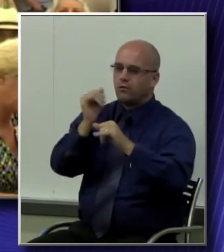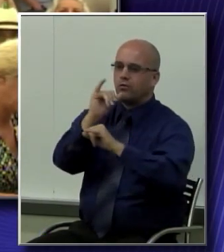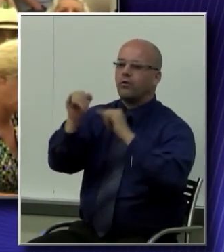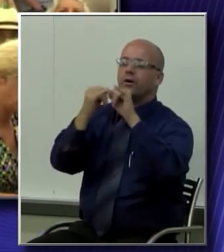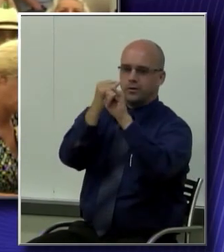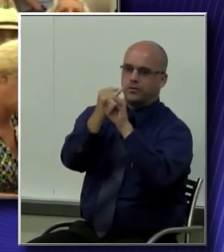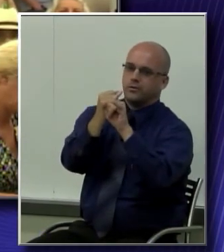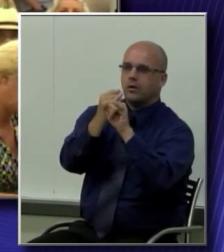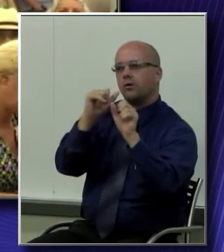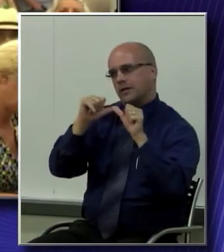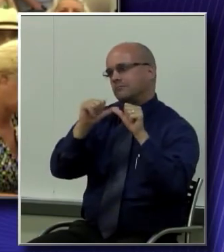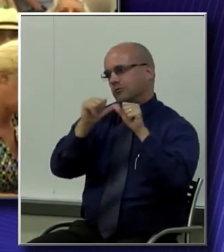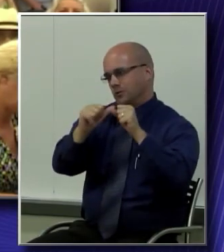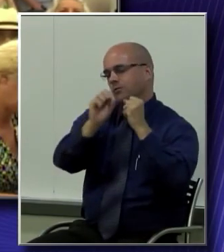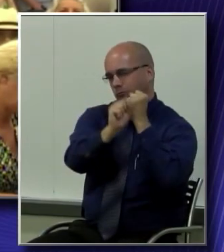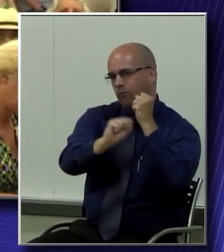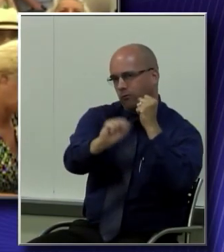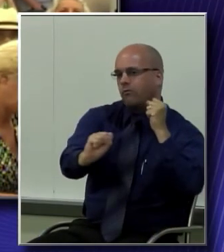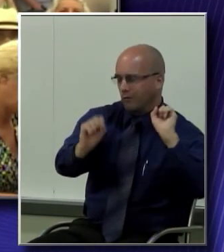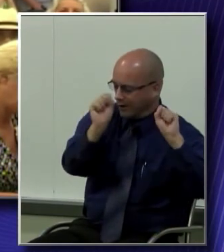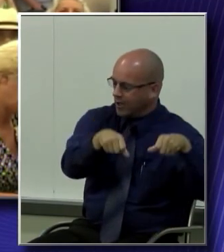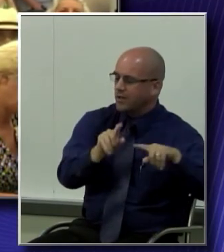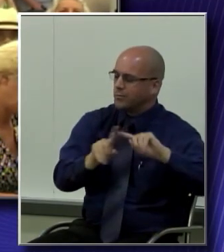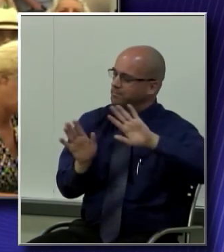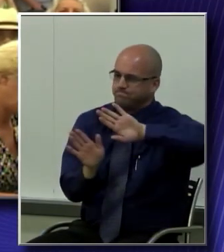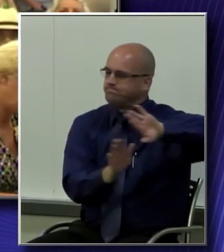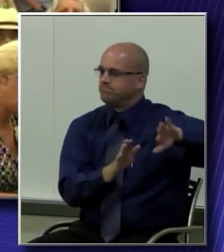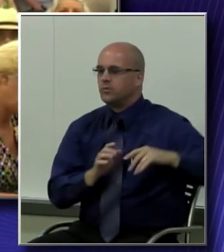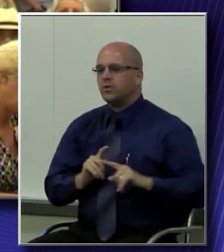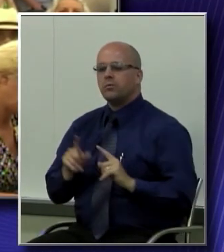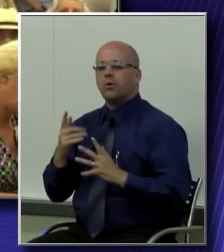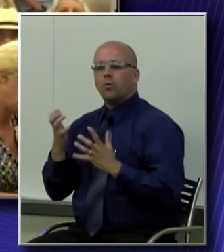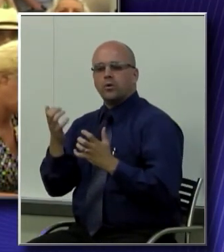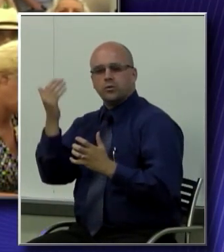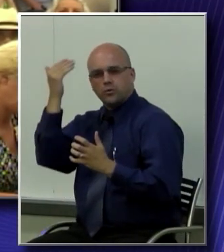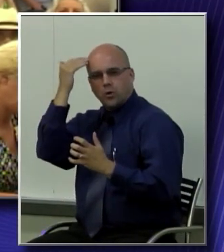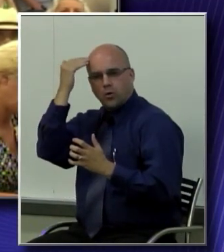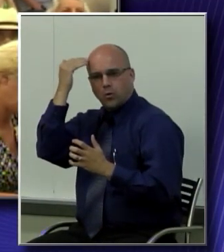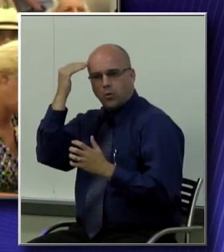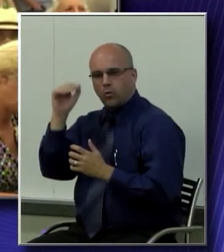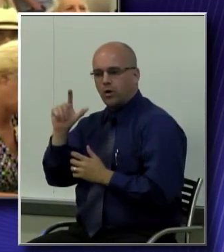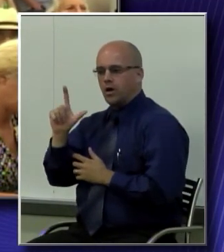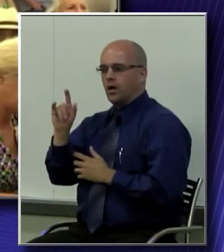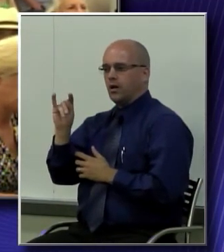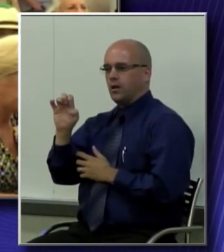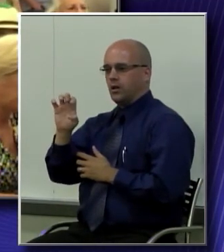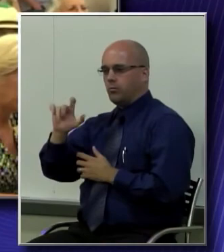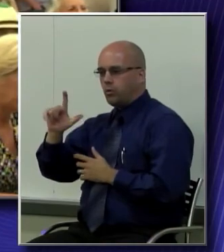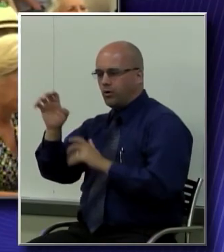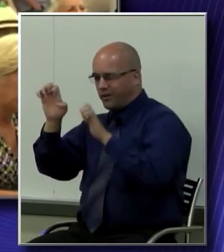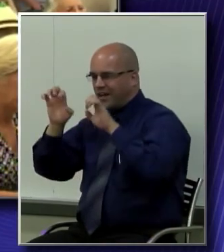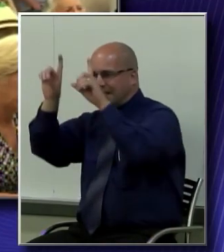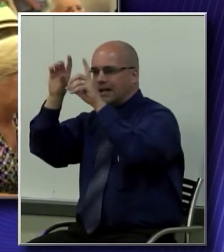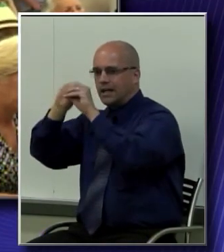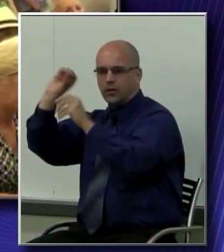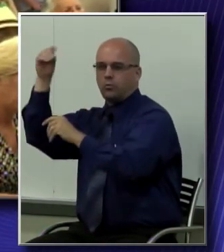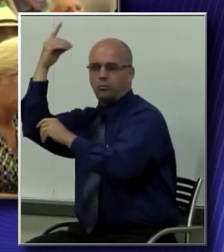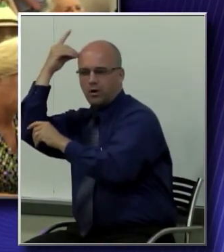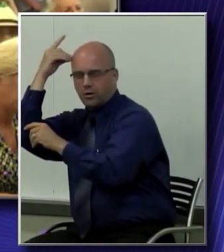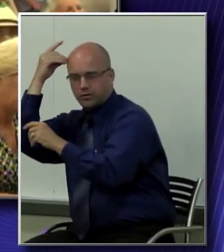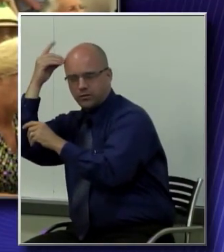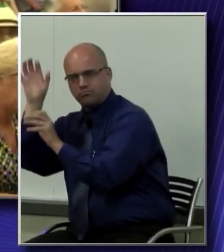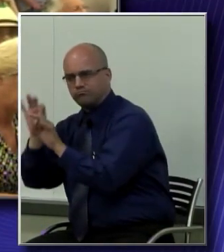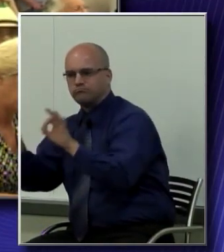could go on about that for a long time. I would like them to know what the value of a liberal education is in a democracy.